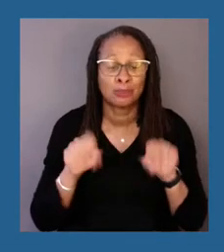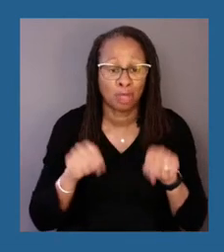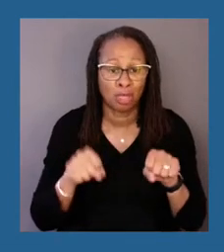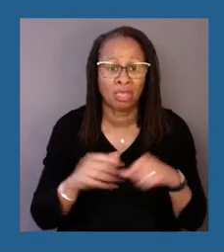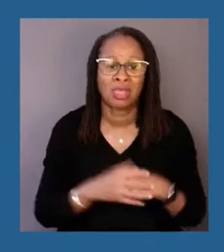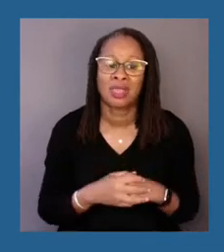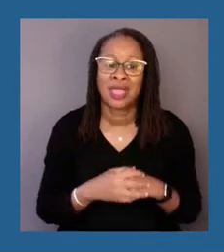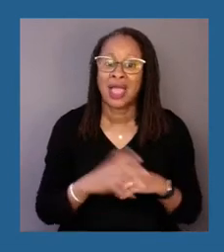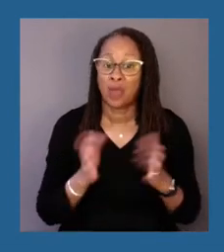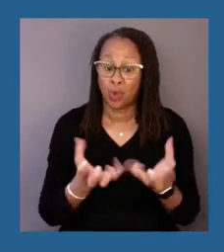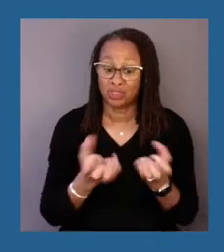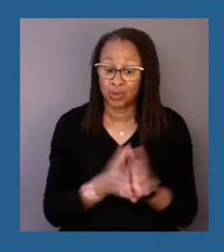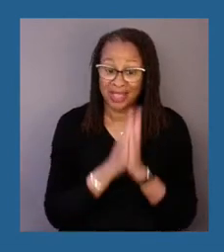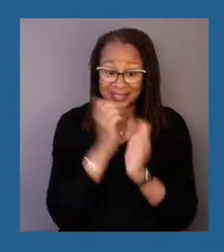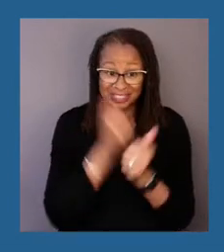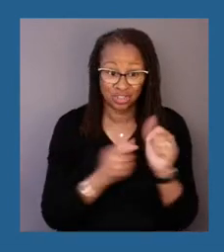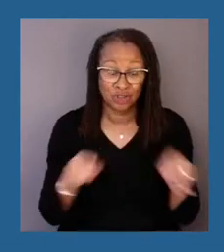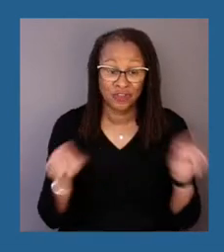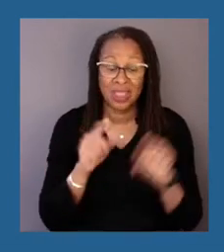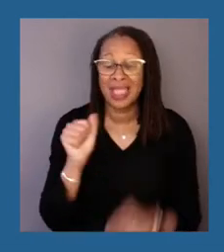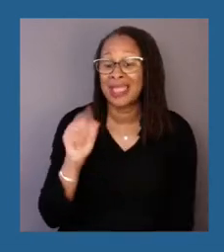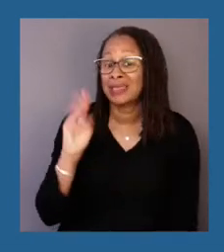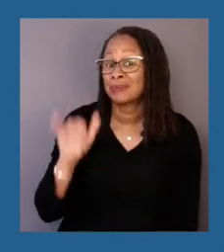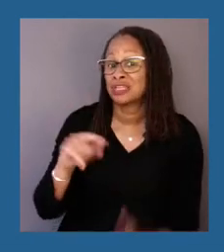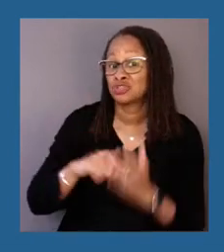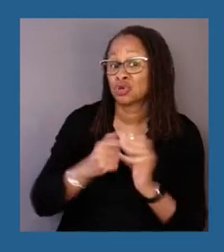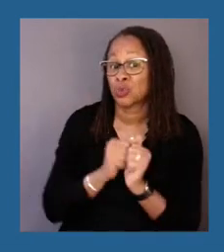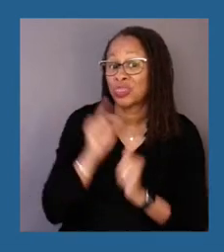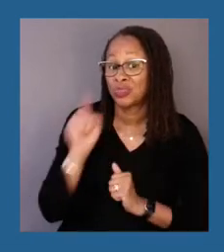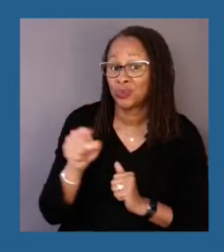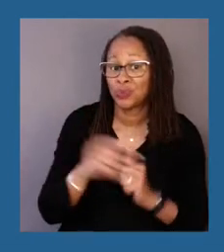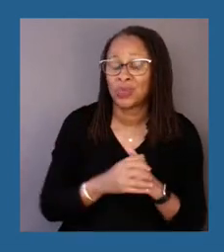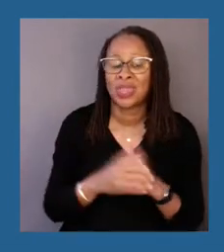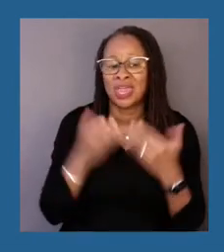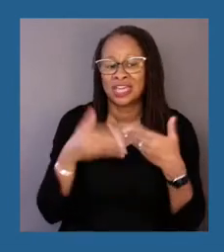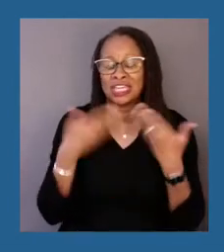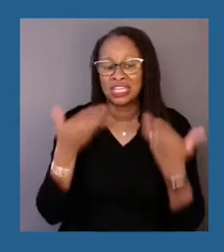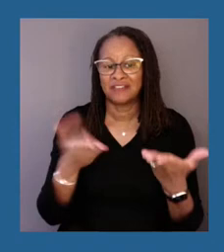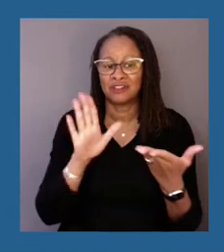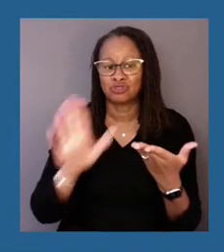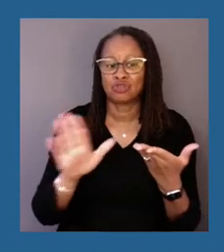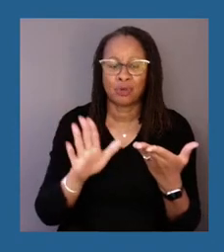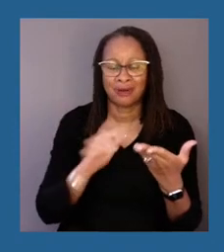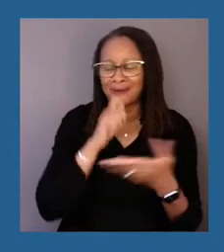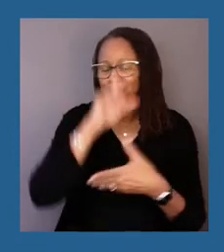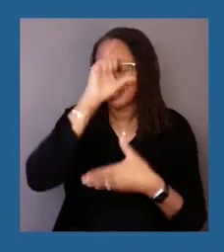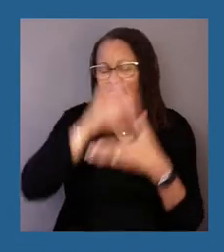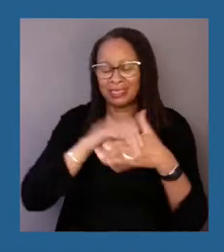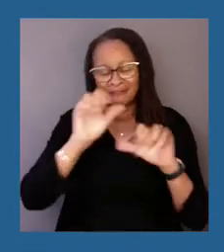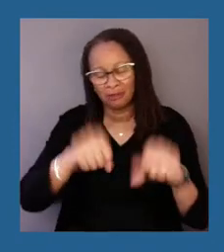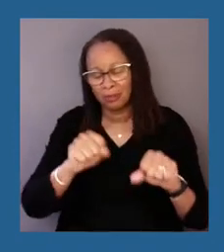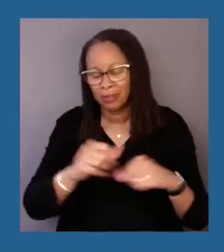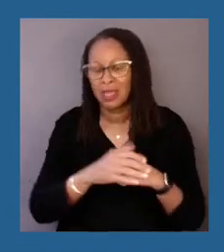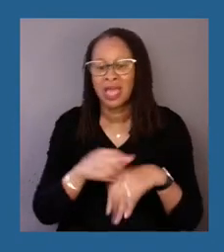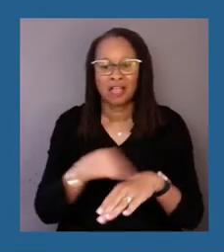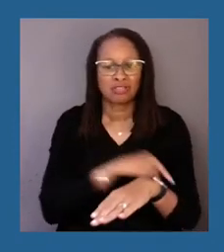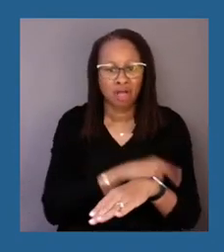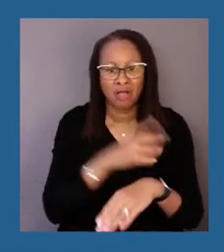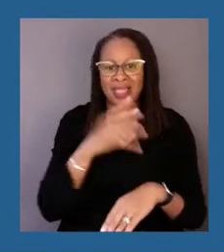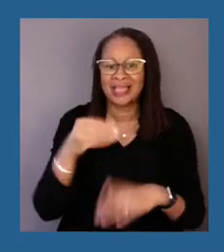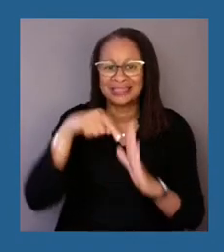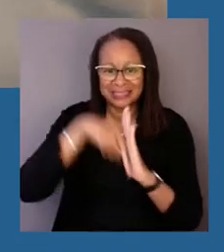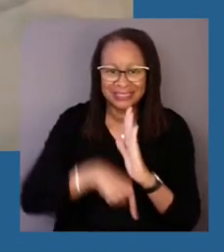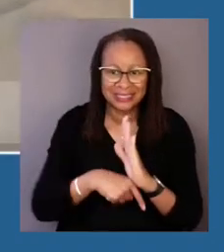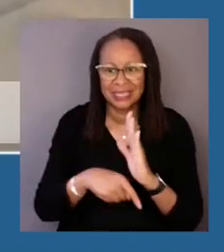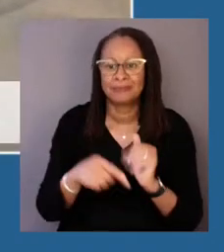you, Amy, starting with you, given your unbelievably long and deep engagement